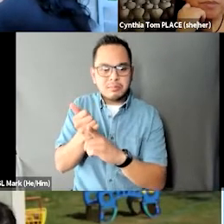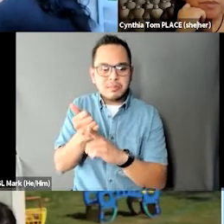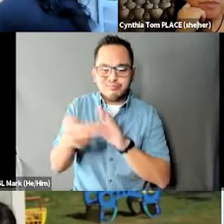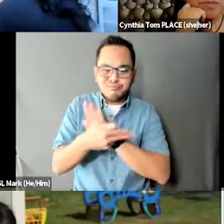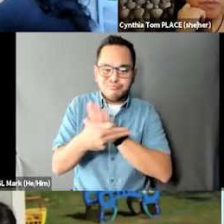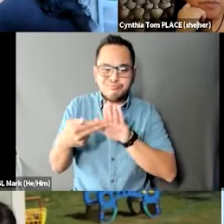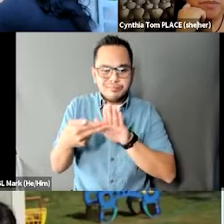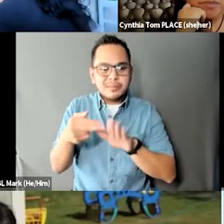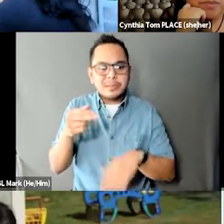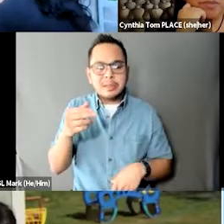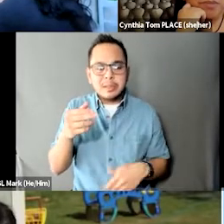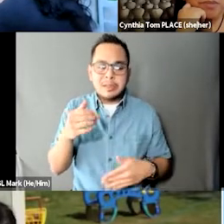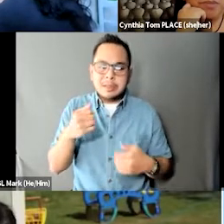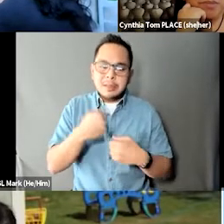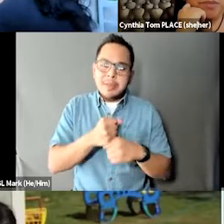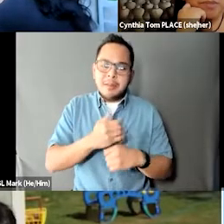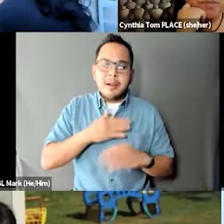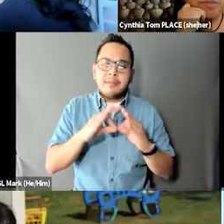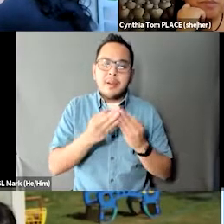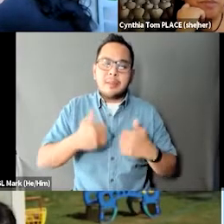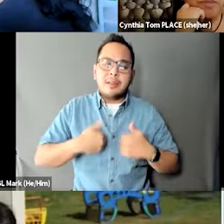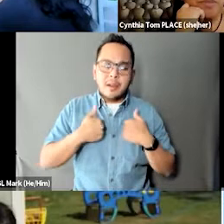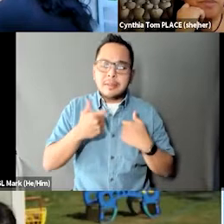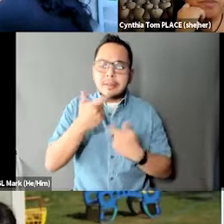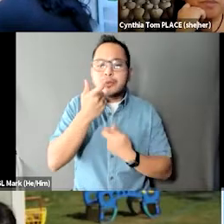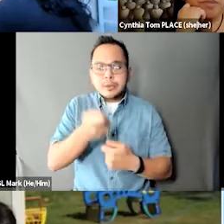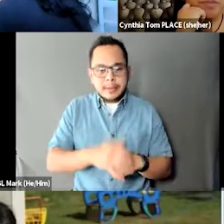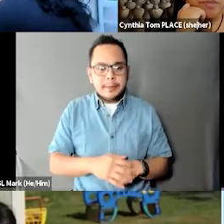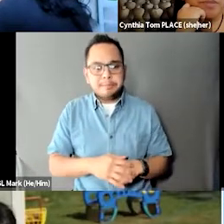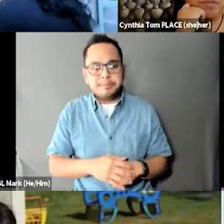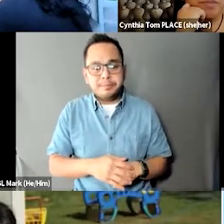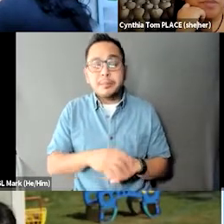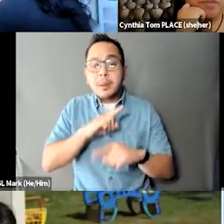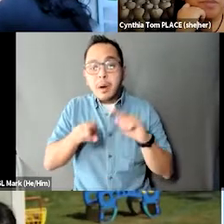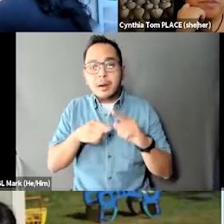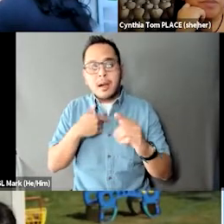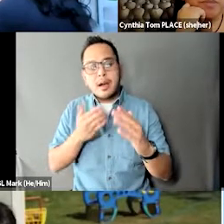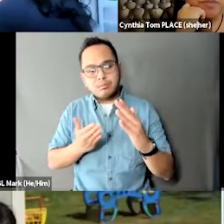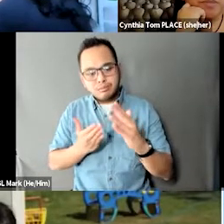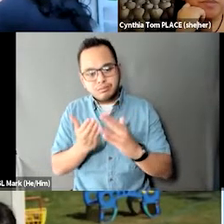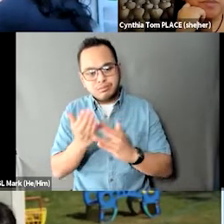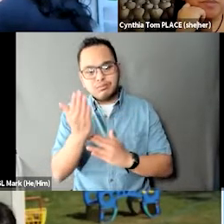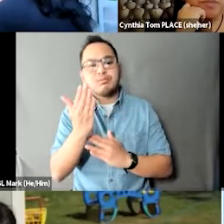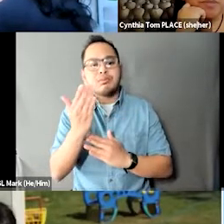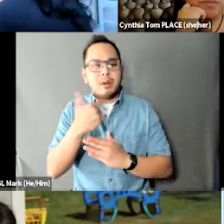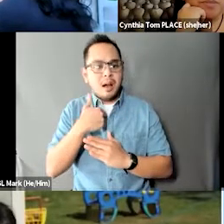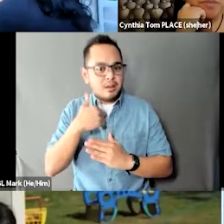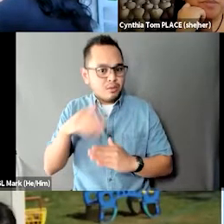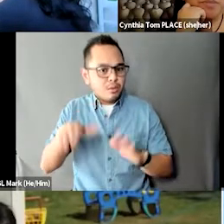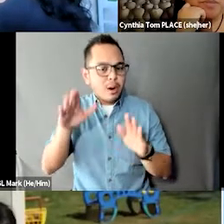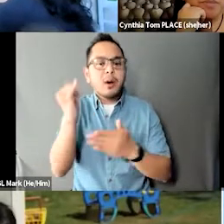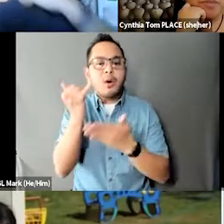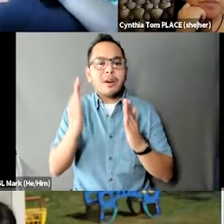which made my family life very interesting, to say the least. But through that, I was always an artist. Even though there were